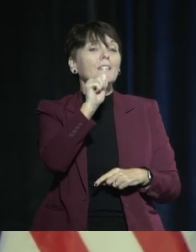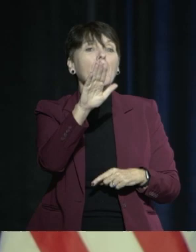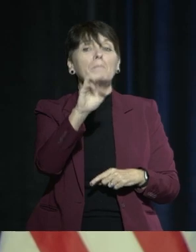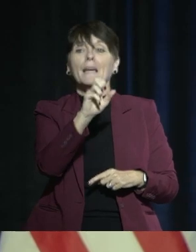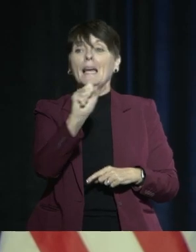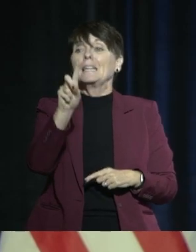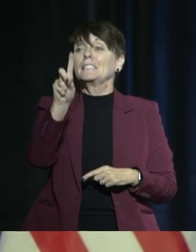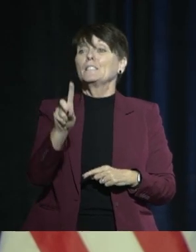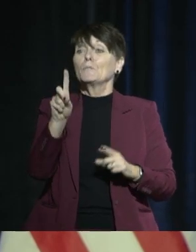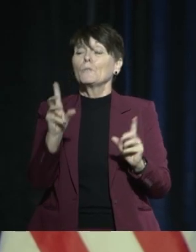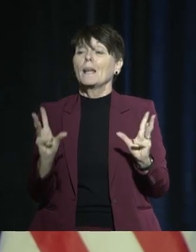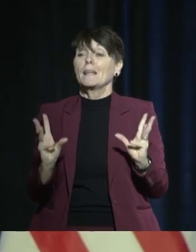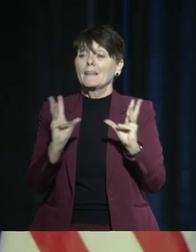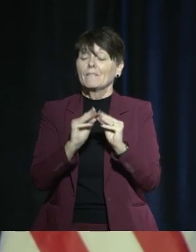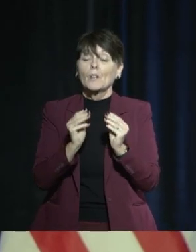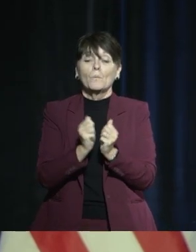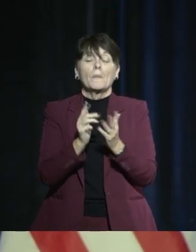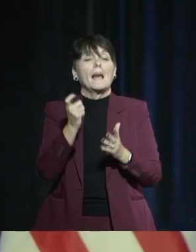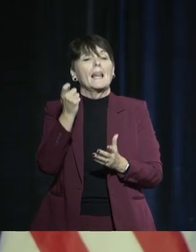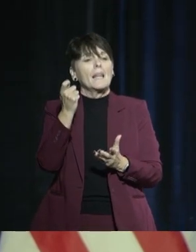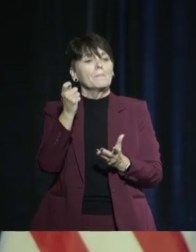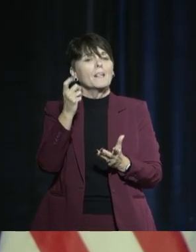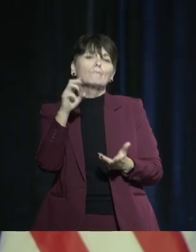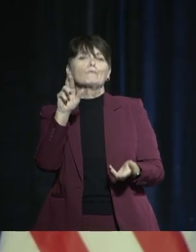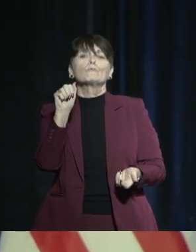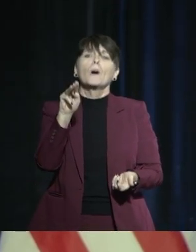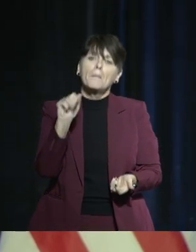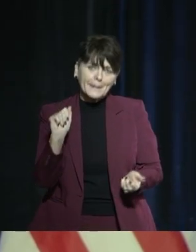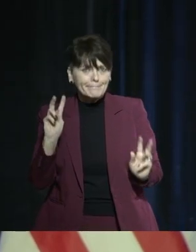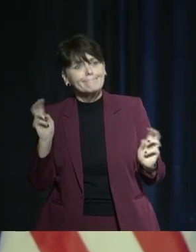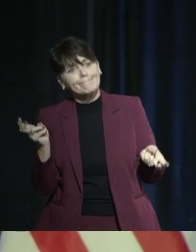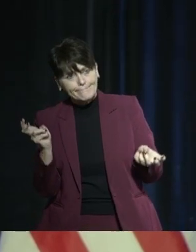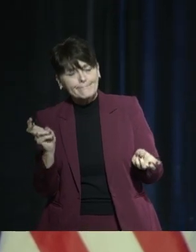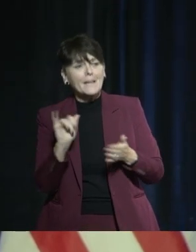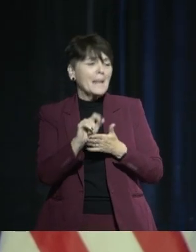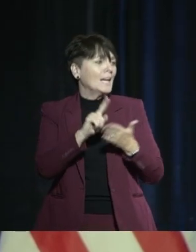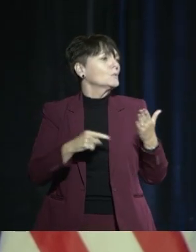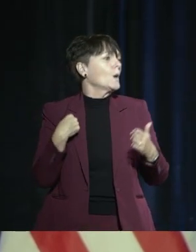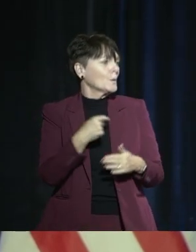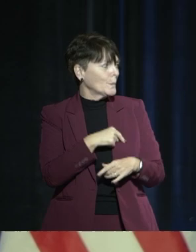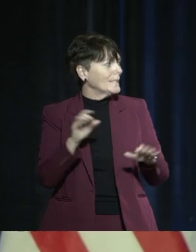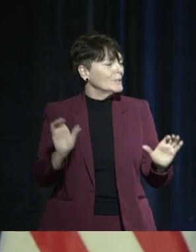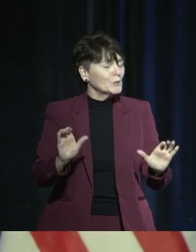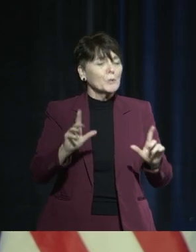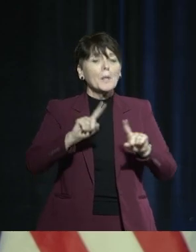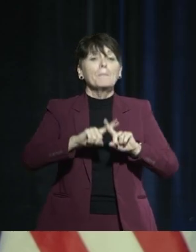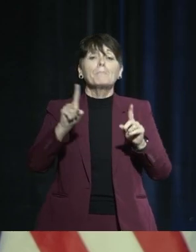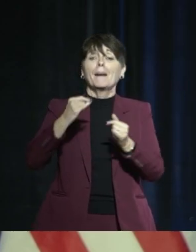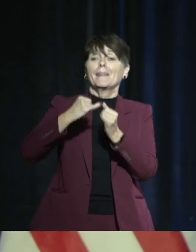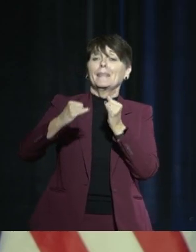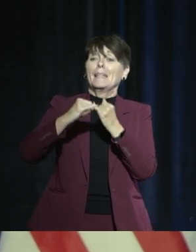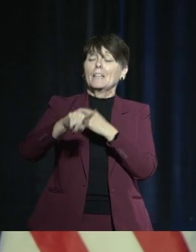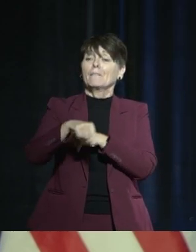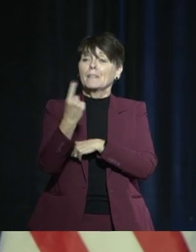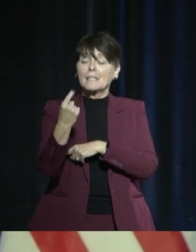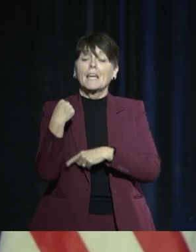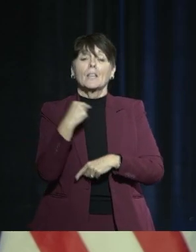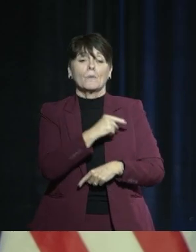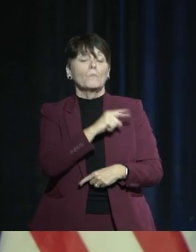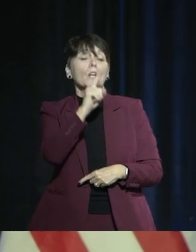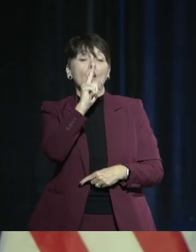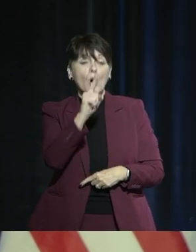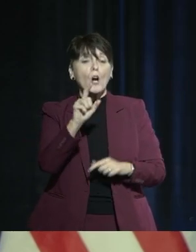a Democratic convention without a little bit of drama. That's what we do. But at the end of the day, we are